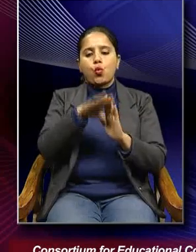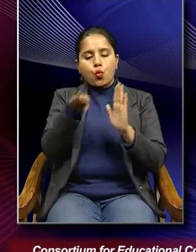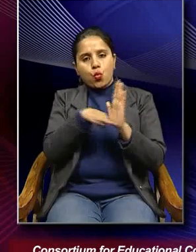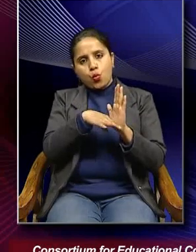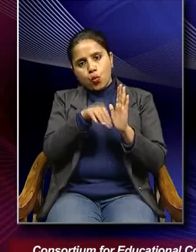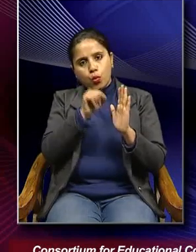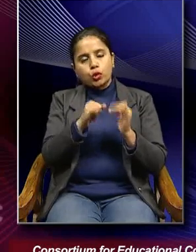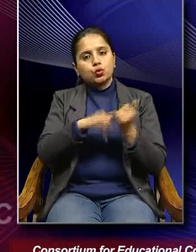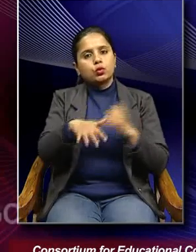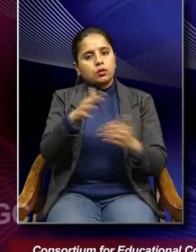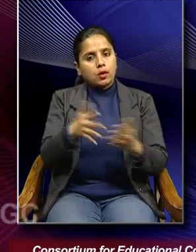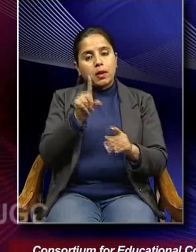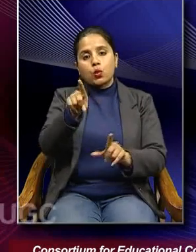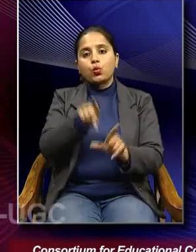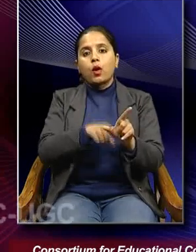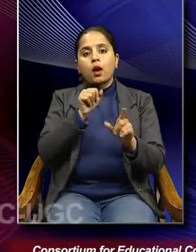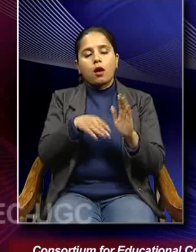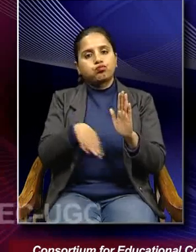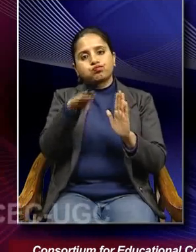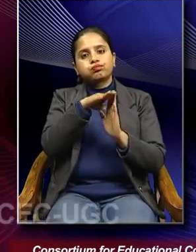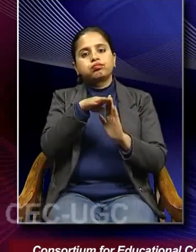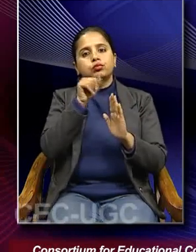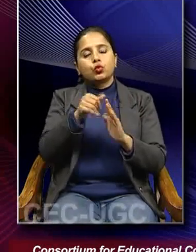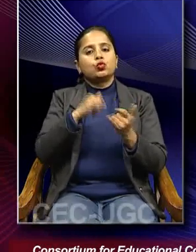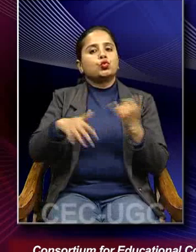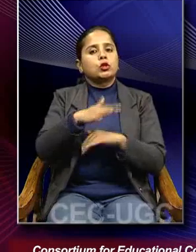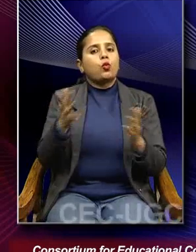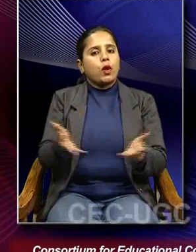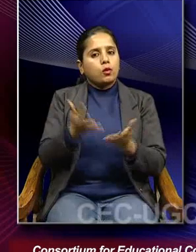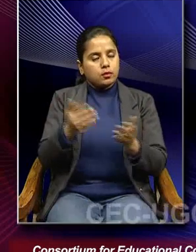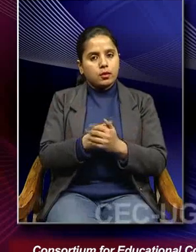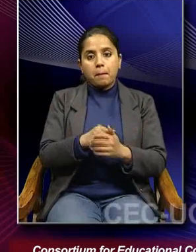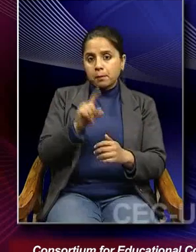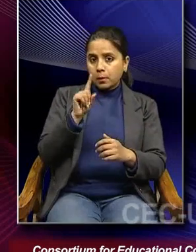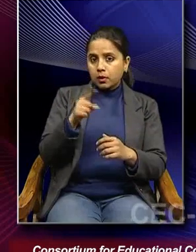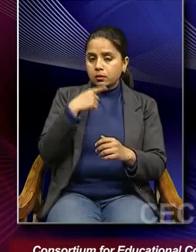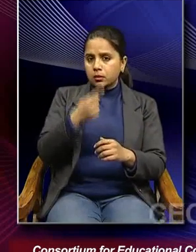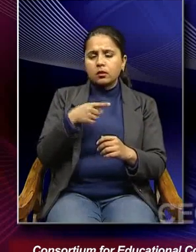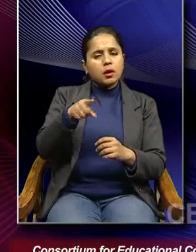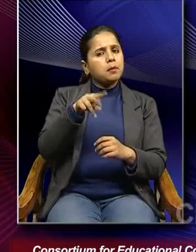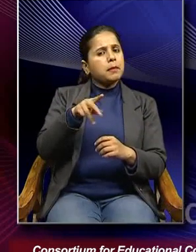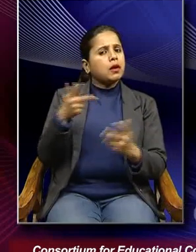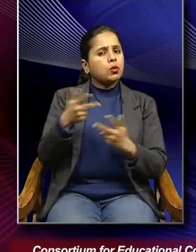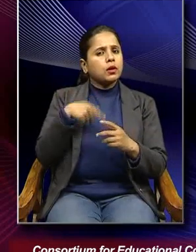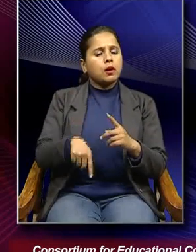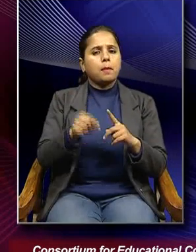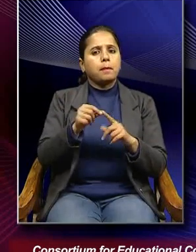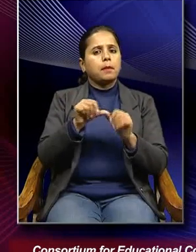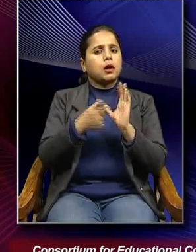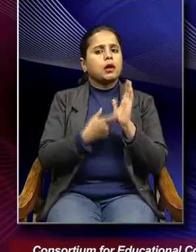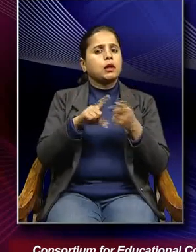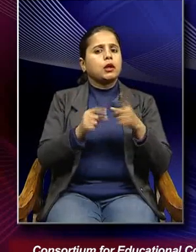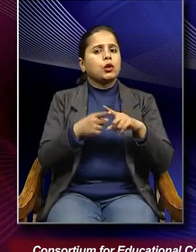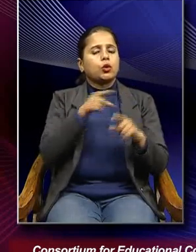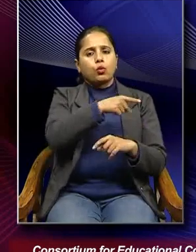social welfare, Y belongs to a higher level of social welfare. But what do you mean by Pareto preferred?